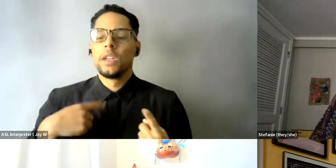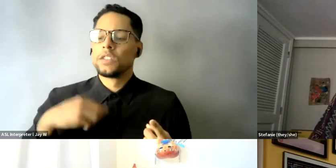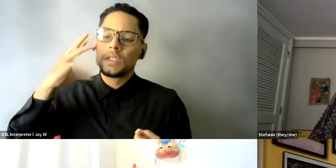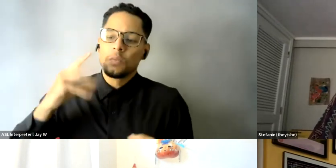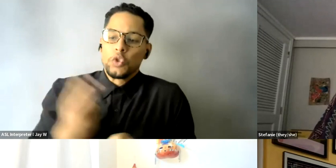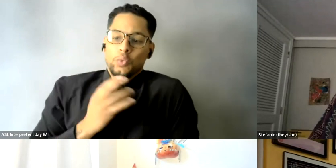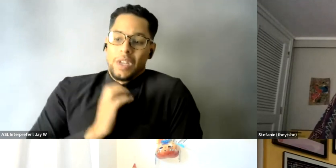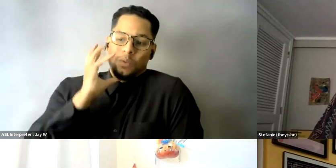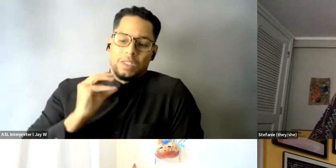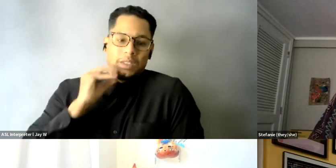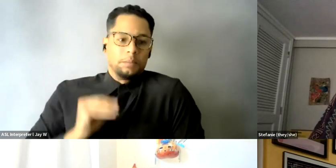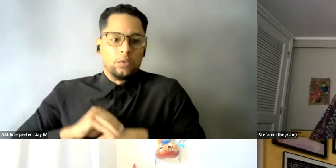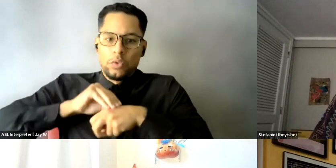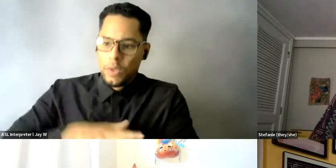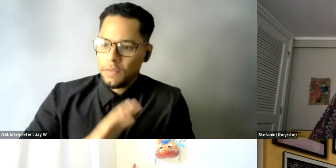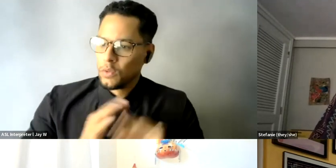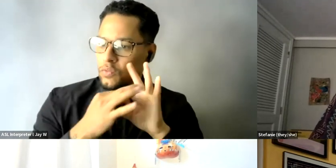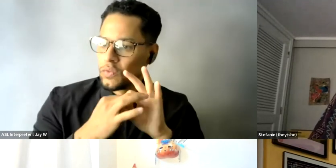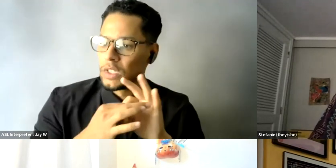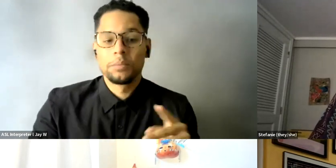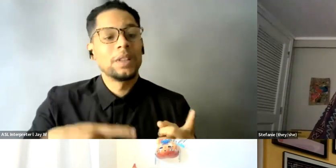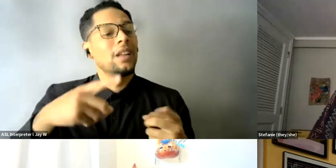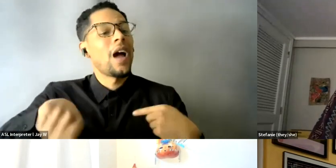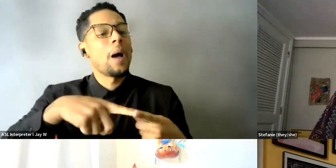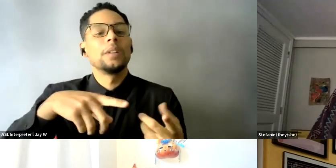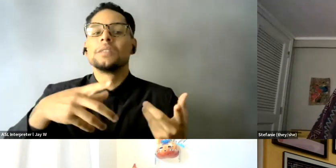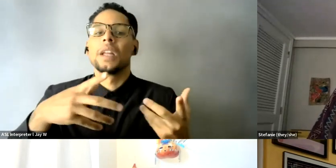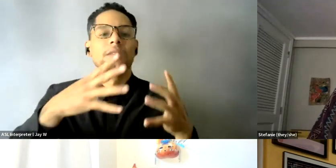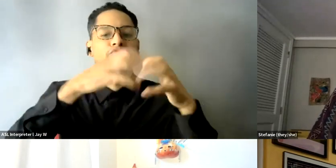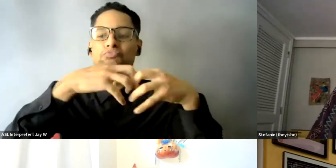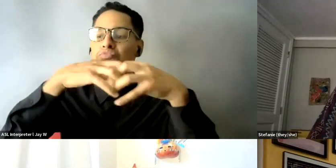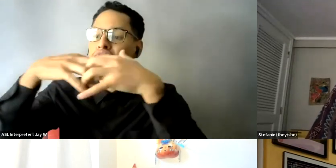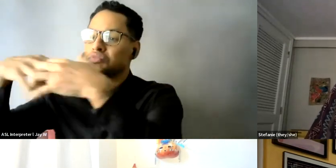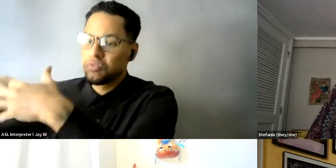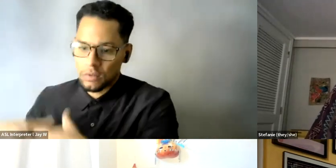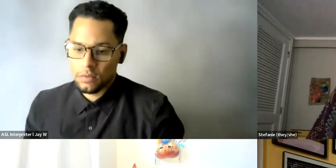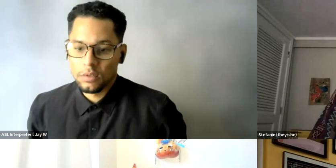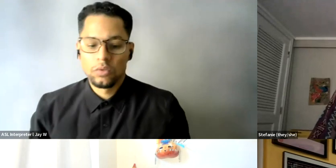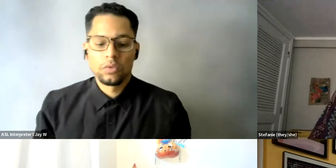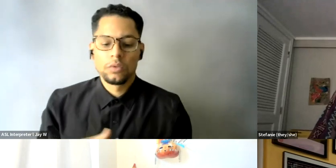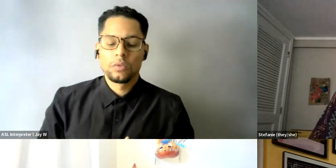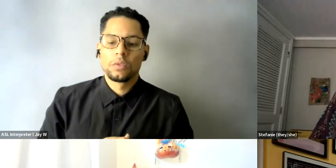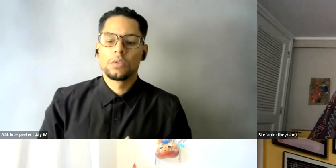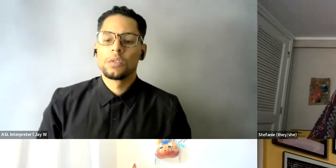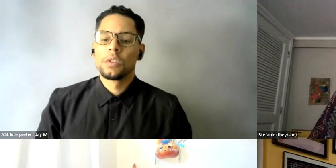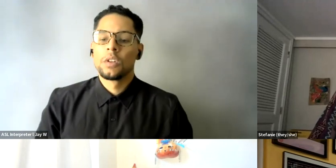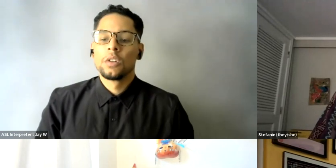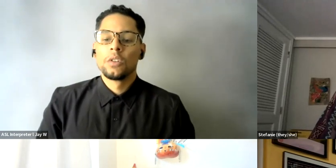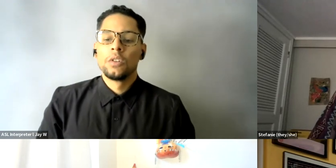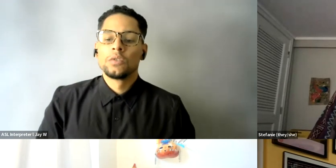movements crumble. So I think for me, small things I've done to shift that over time has